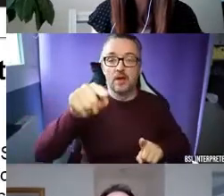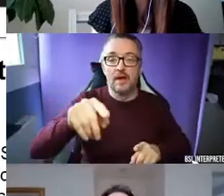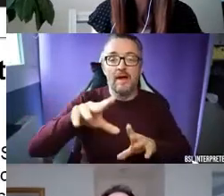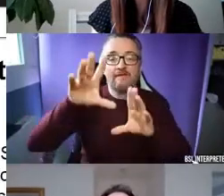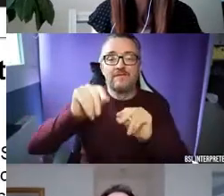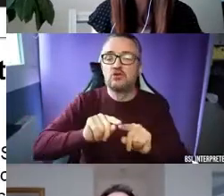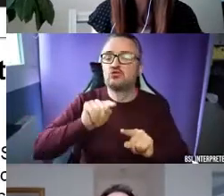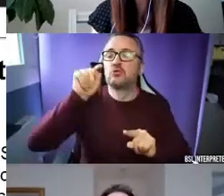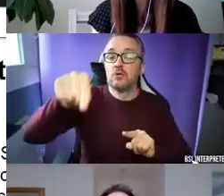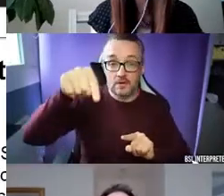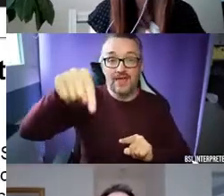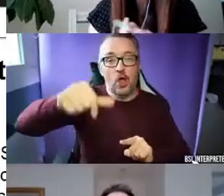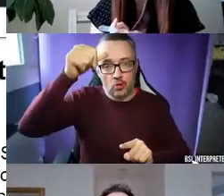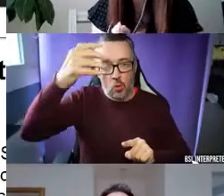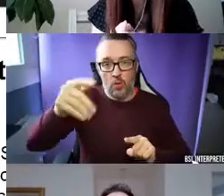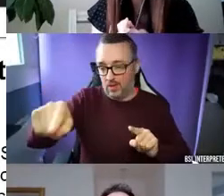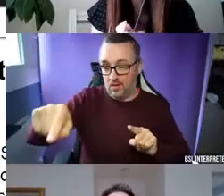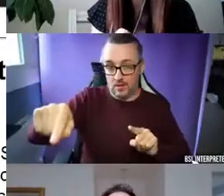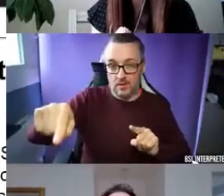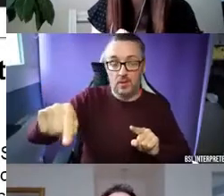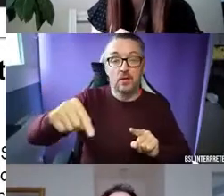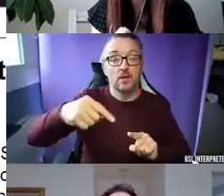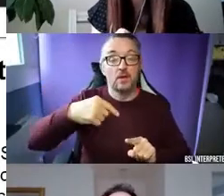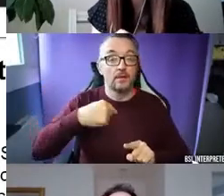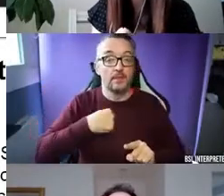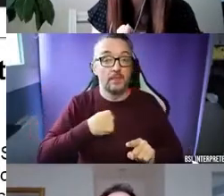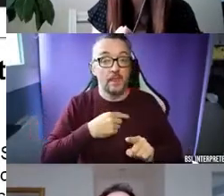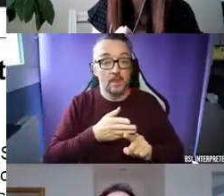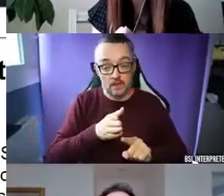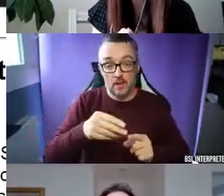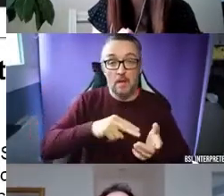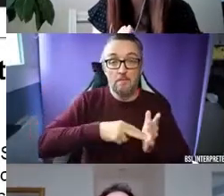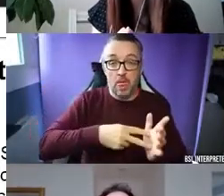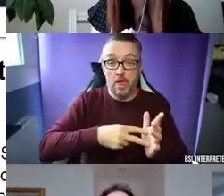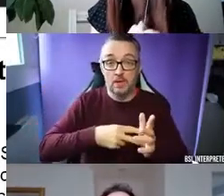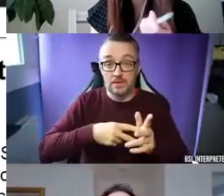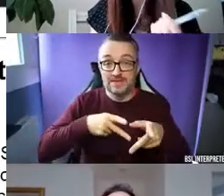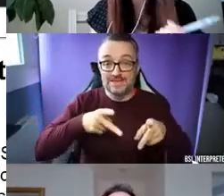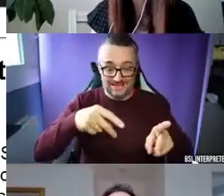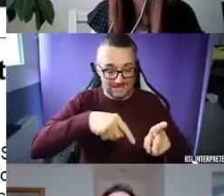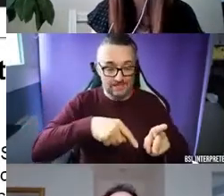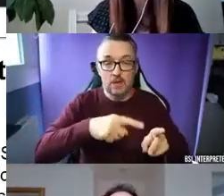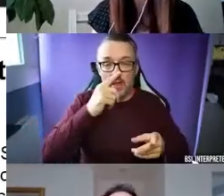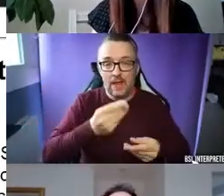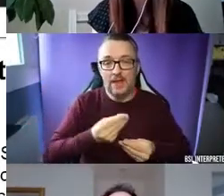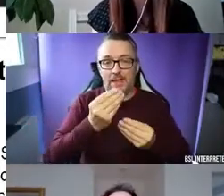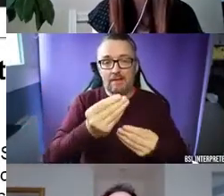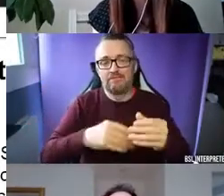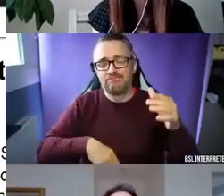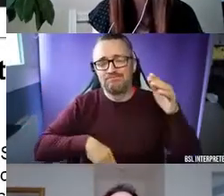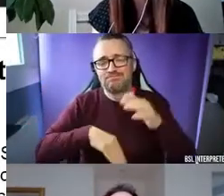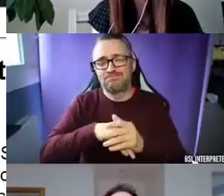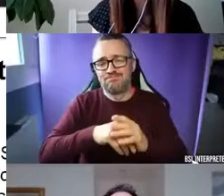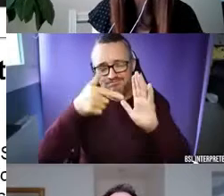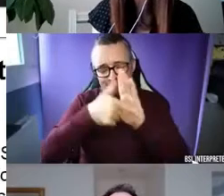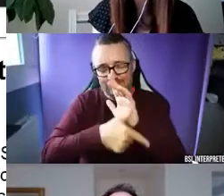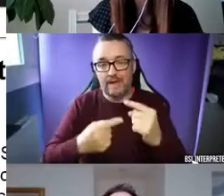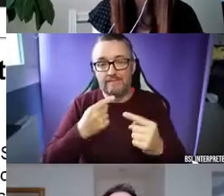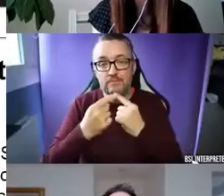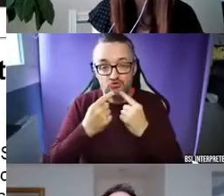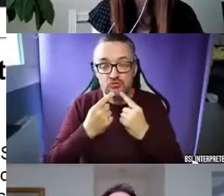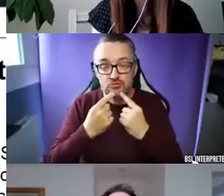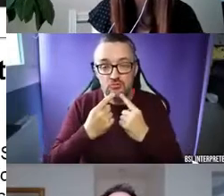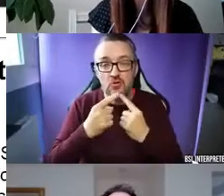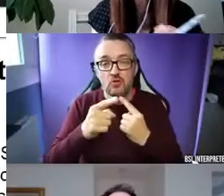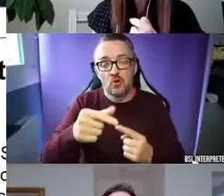go. And hopefully our journey planning system will then provide you with all the information that you need